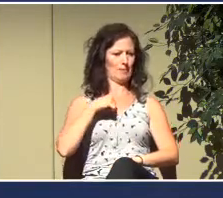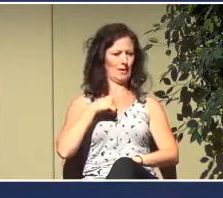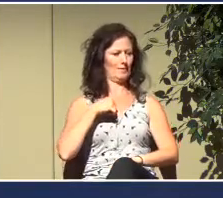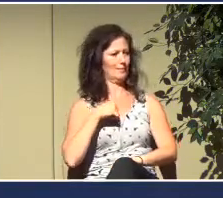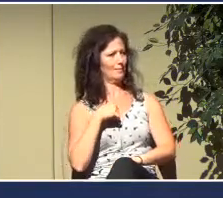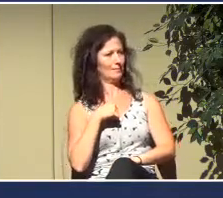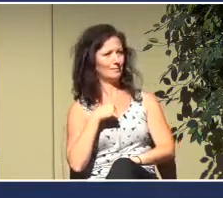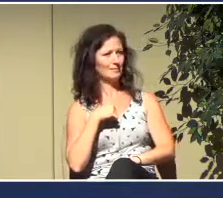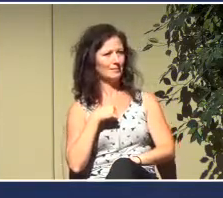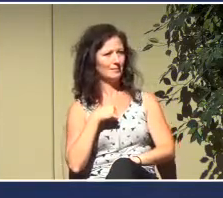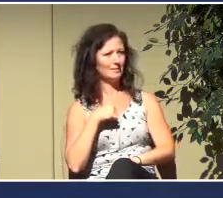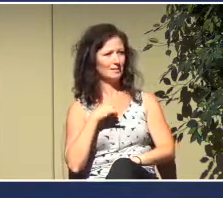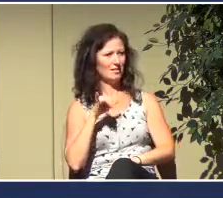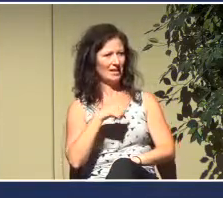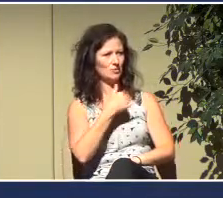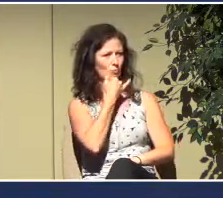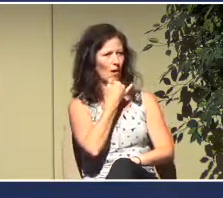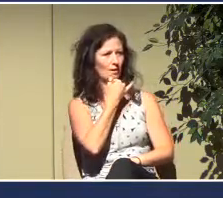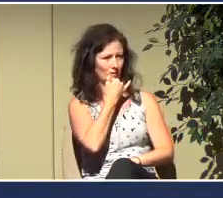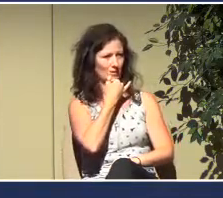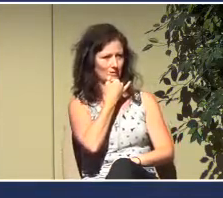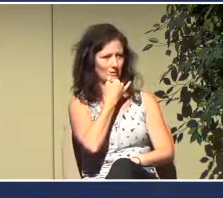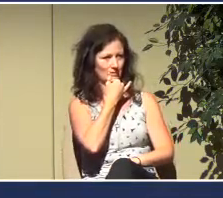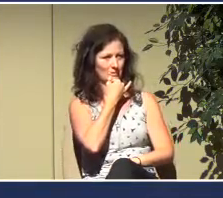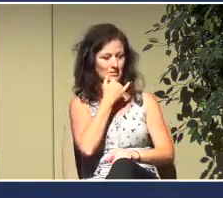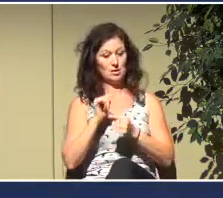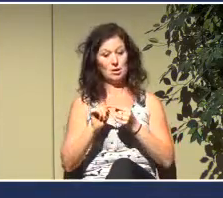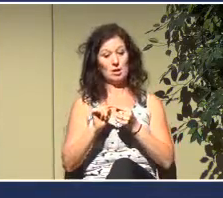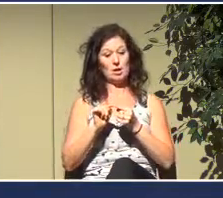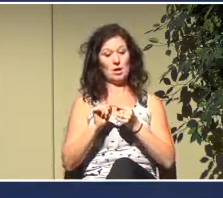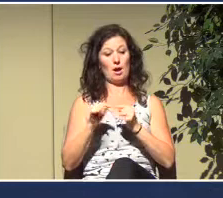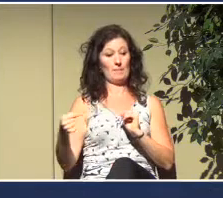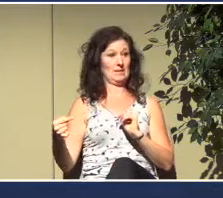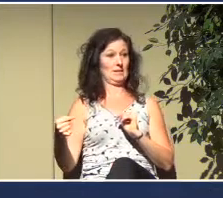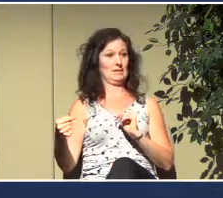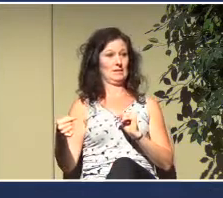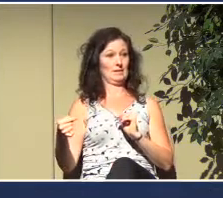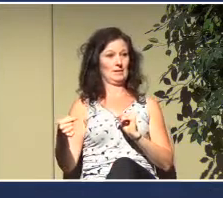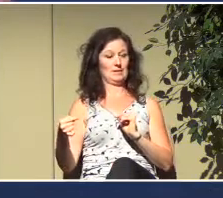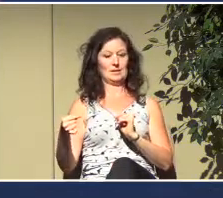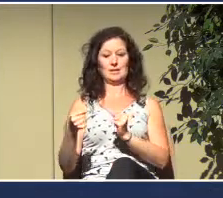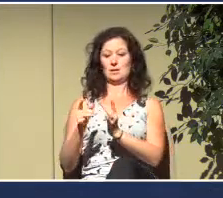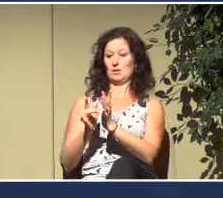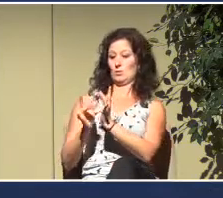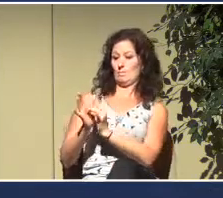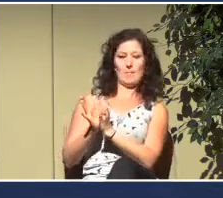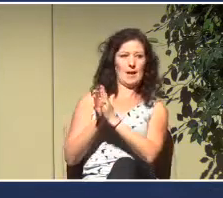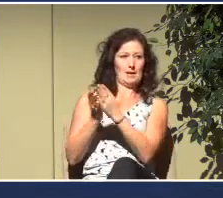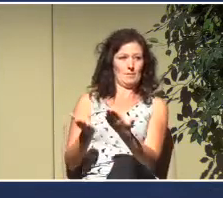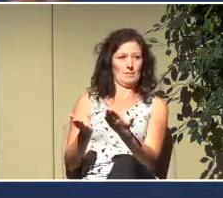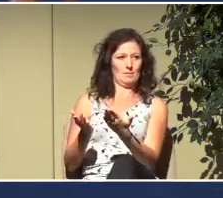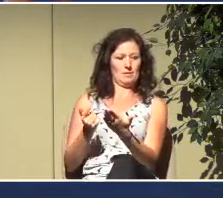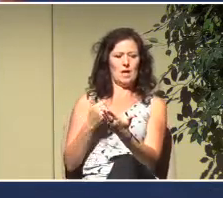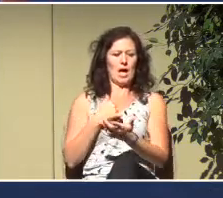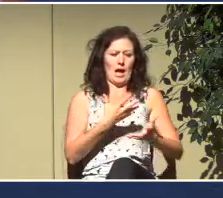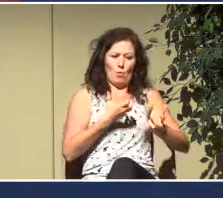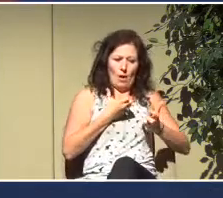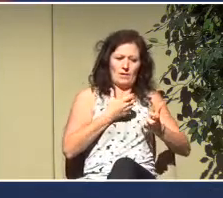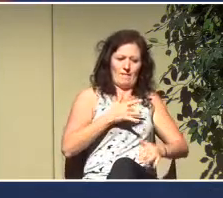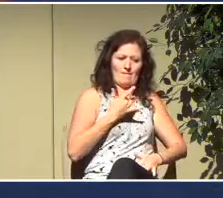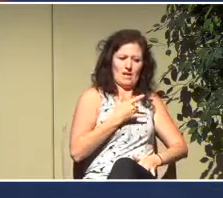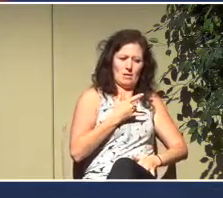way. Okay, so then you counter that with the truth of Scripture. Because what you're looking for there is you want to be